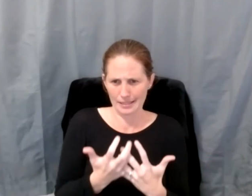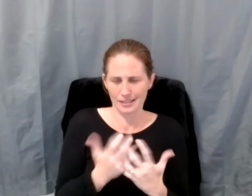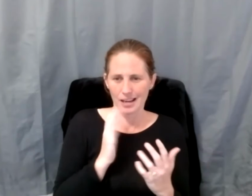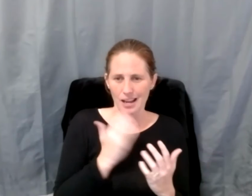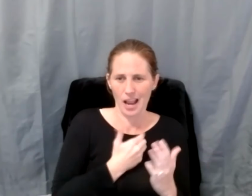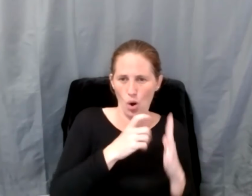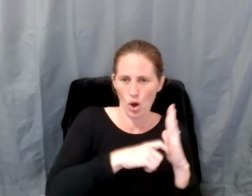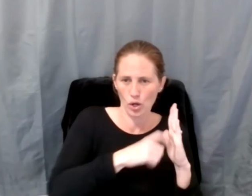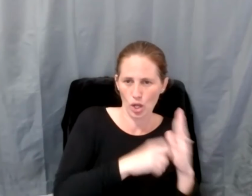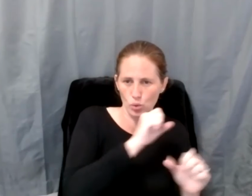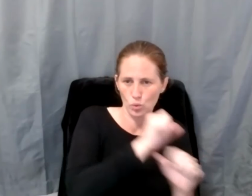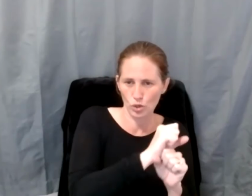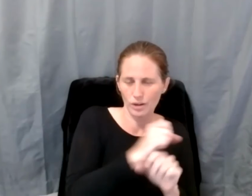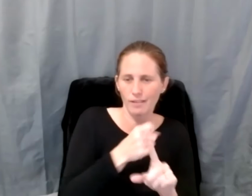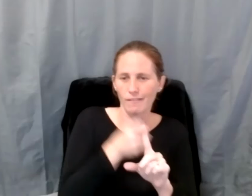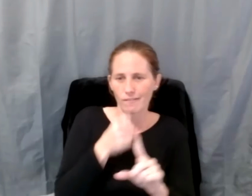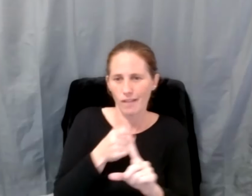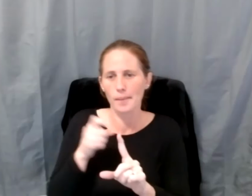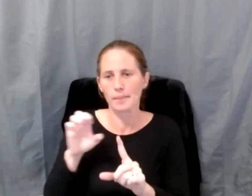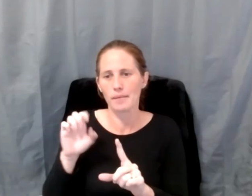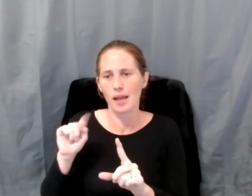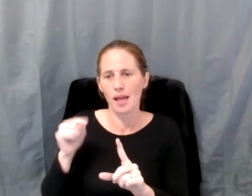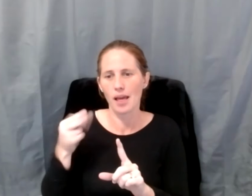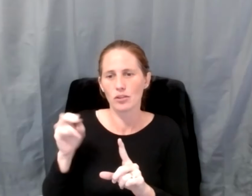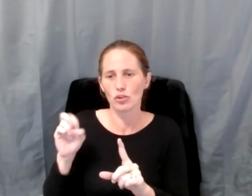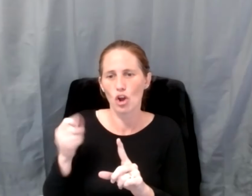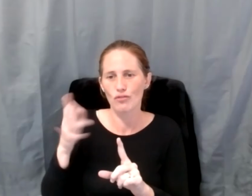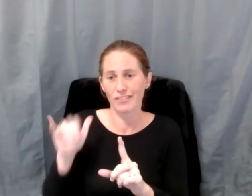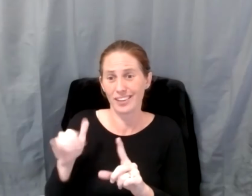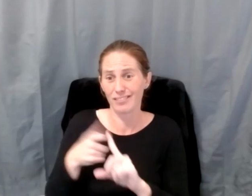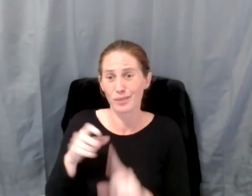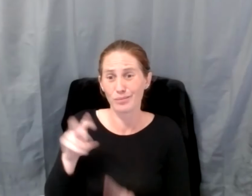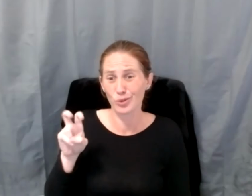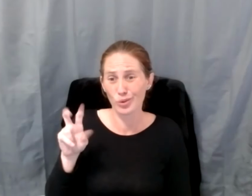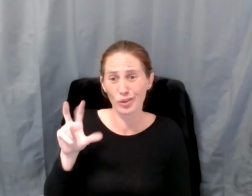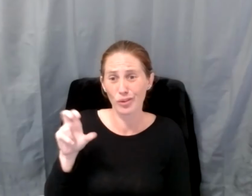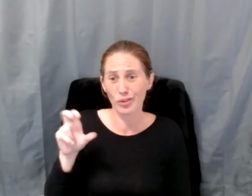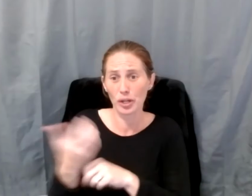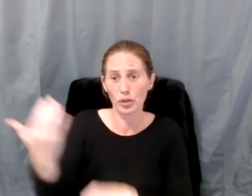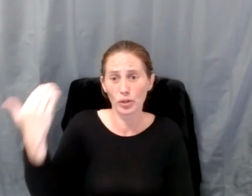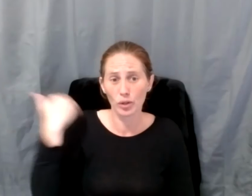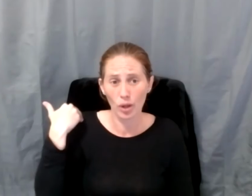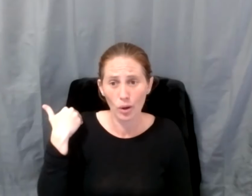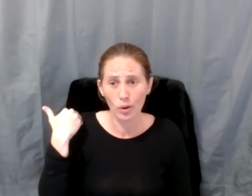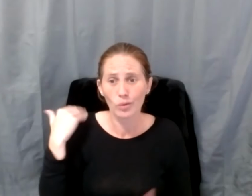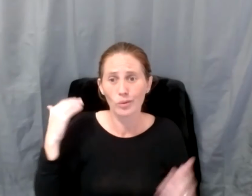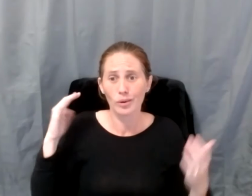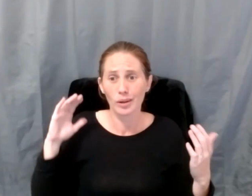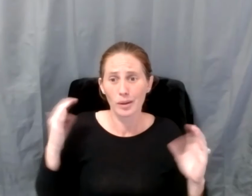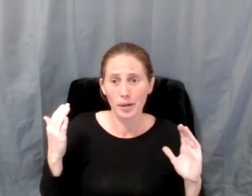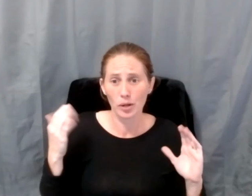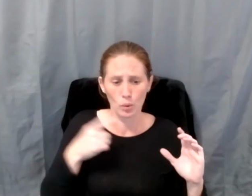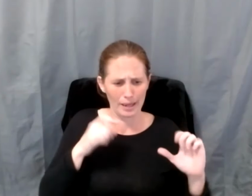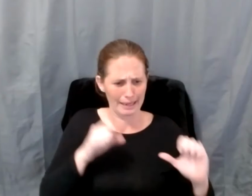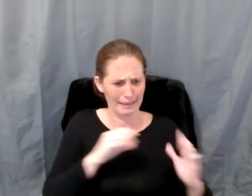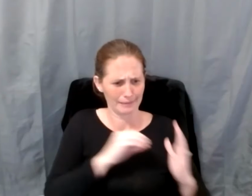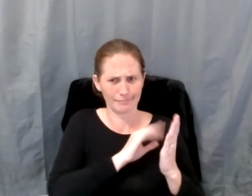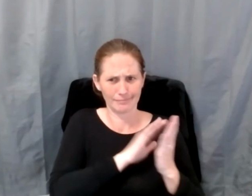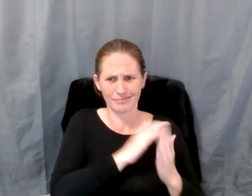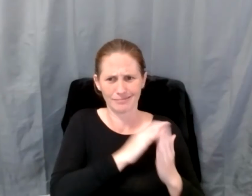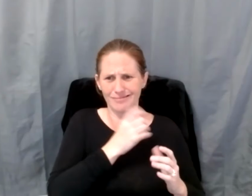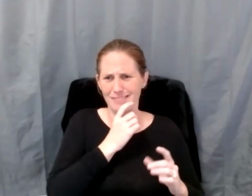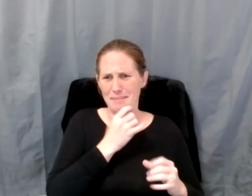work, um, from, you know, two, three hundred years ago, um, with what's happening in the, what, what can be recorded from the last